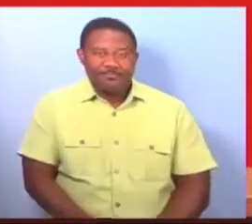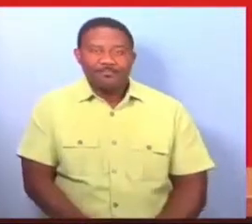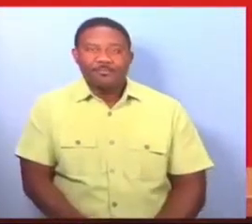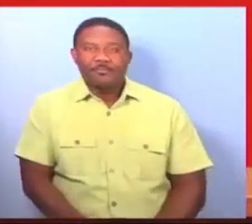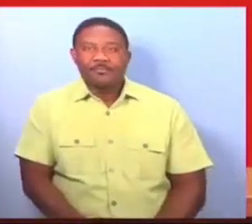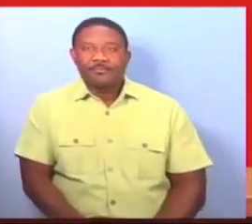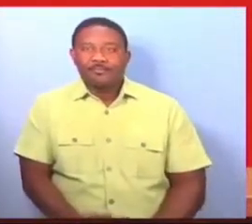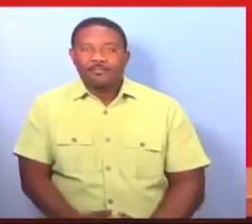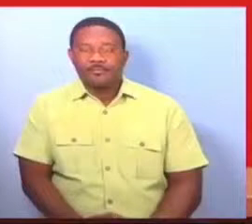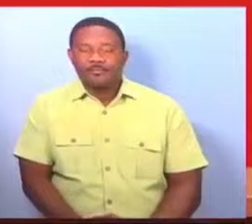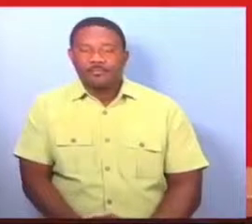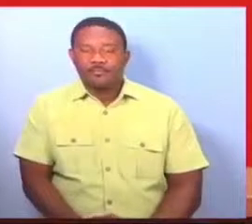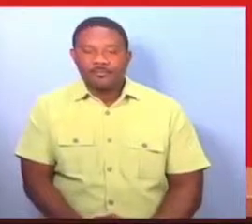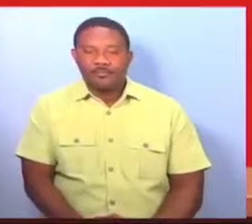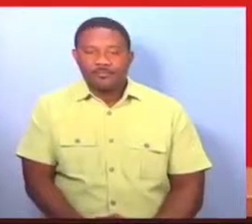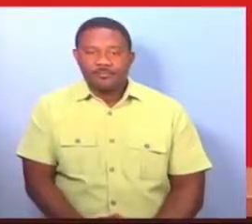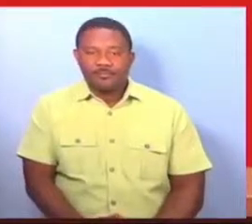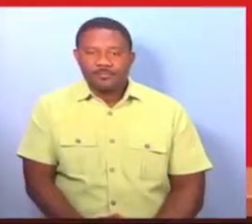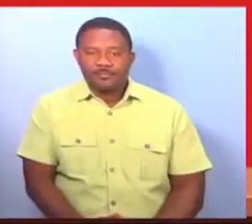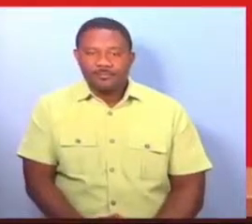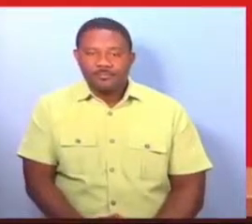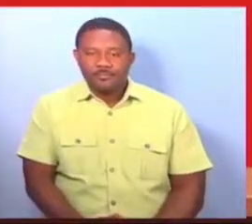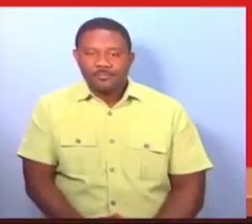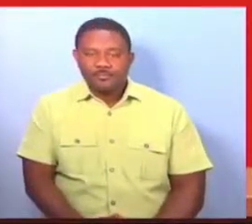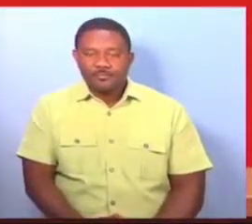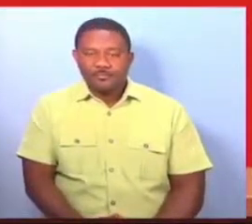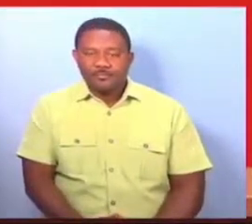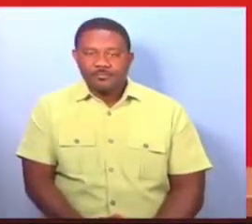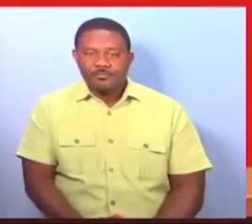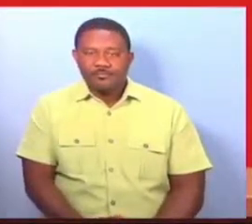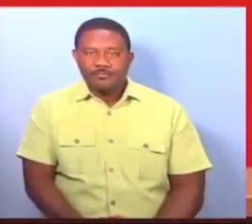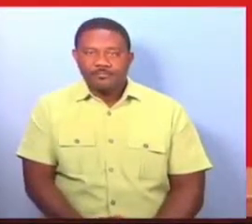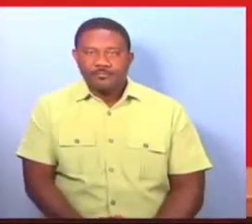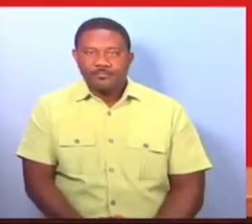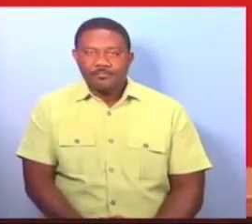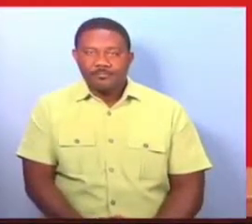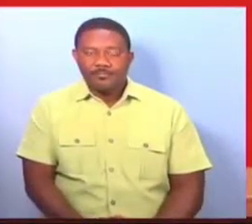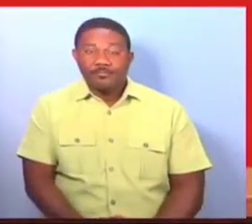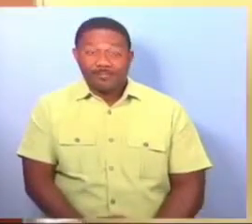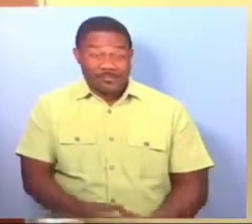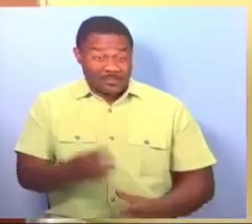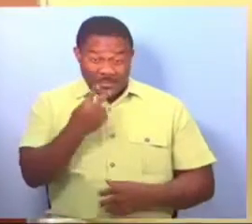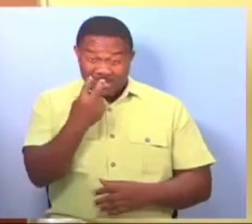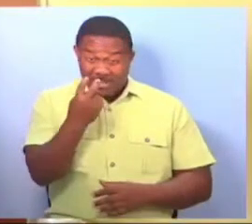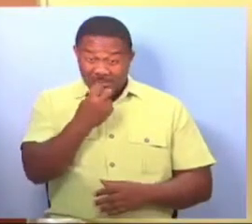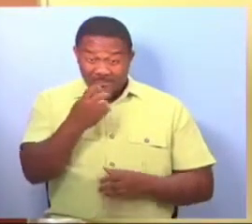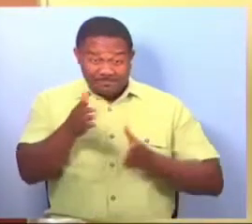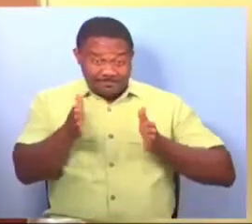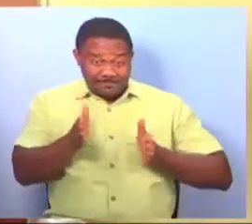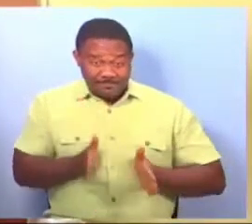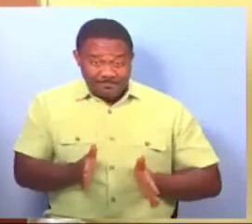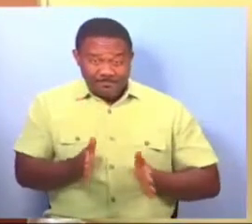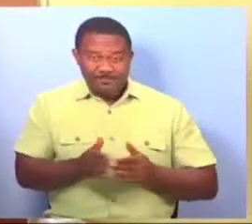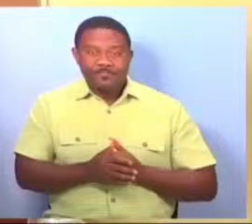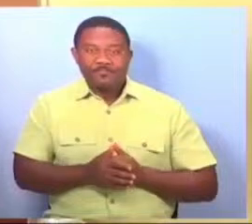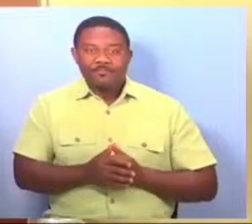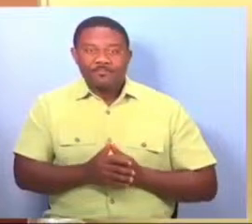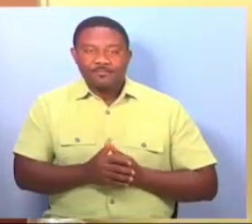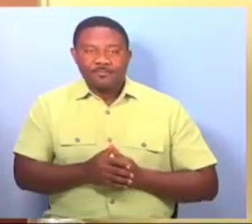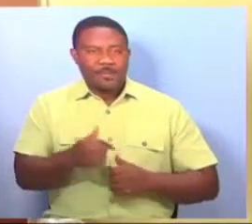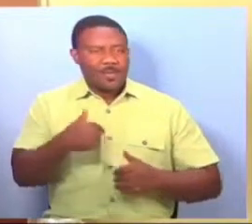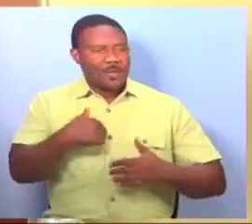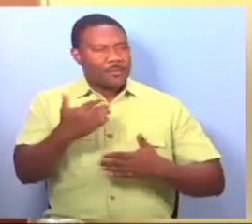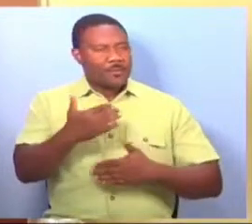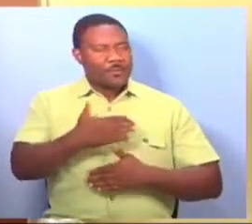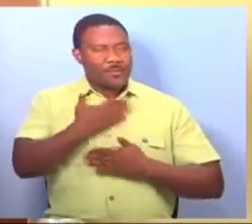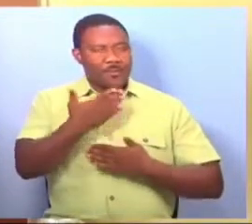Mr. Speaker, Mr. Speaker, I'm very